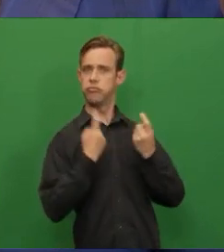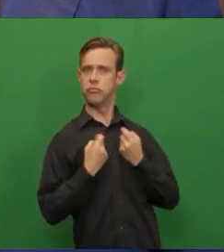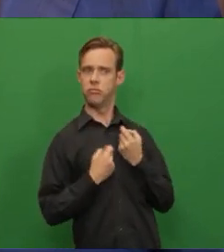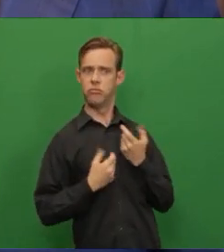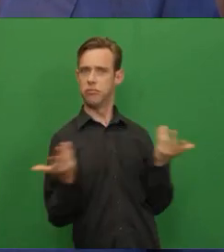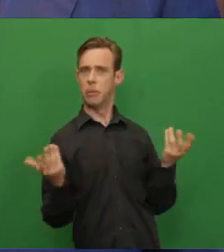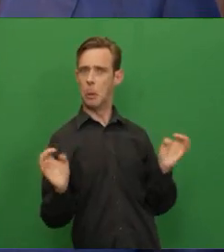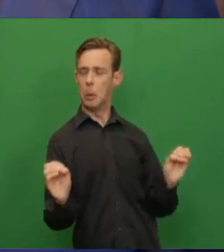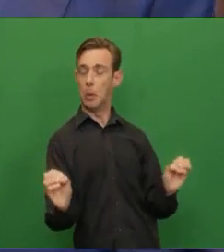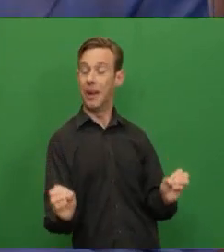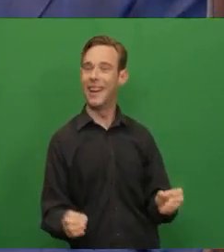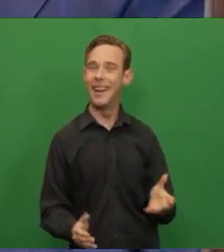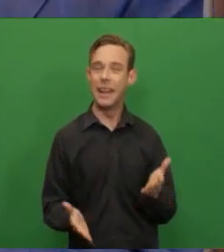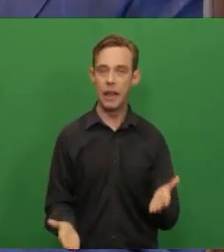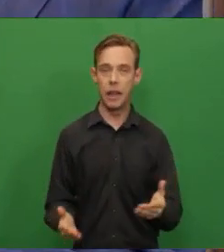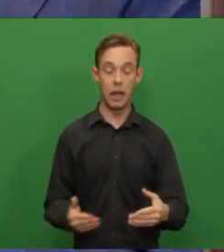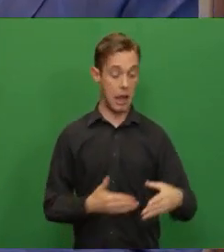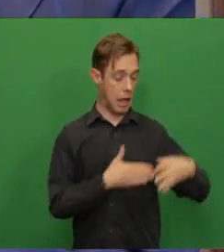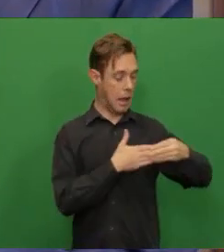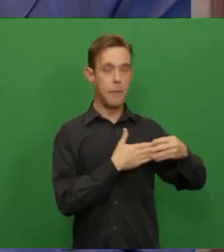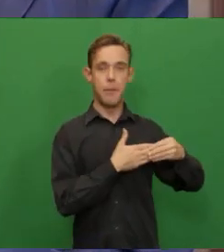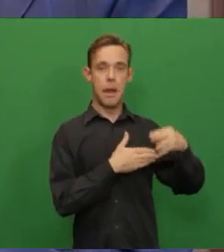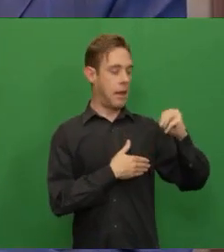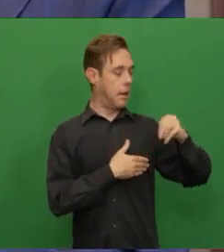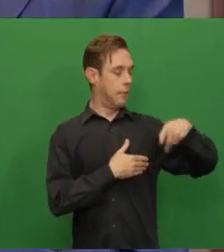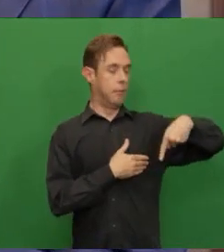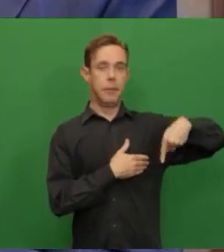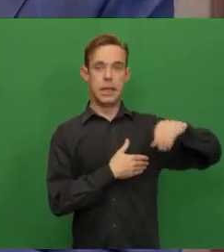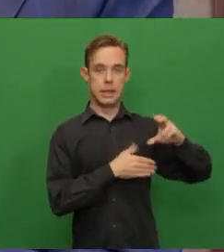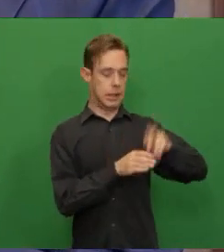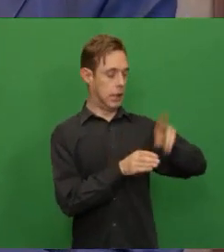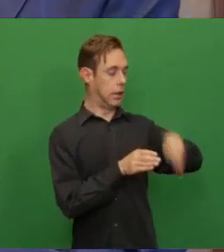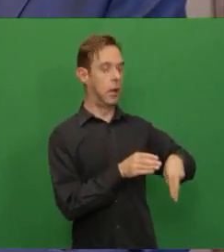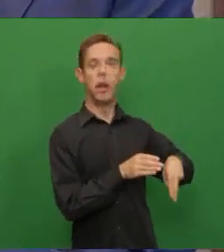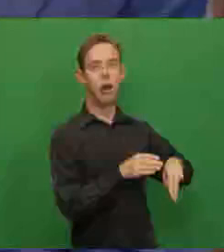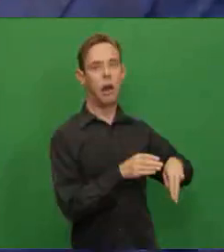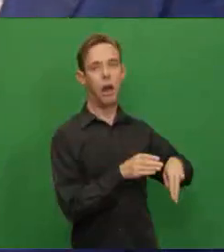And the member of the MPC didn't depart. He retired.